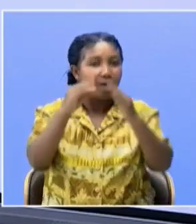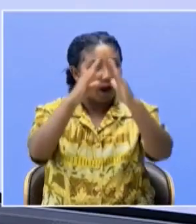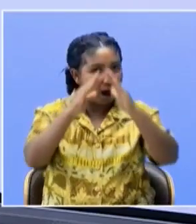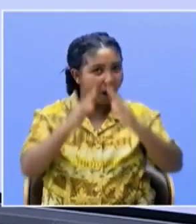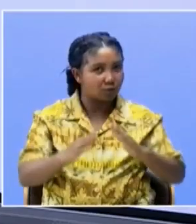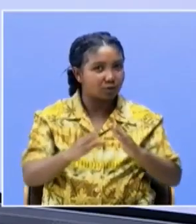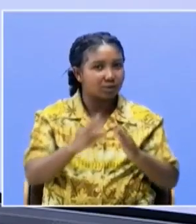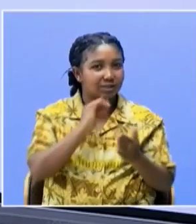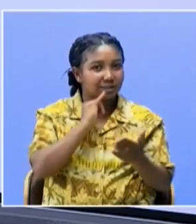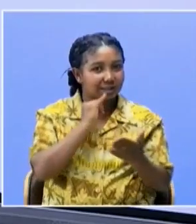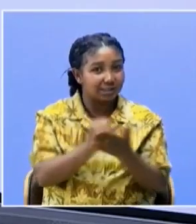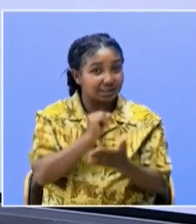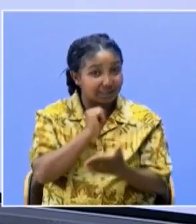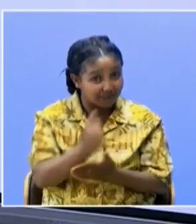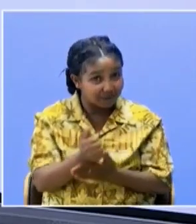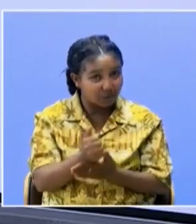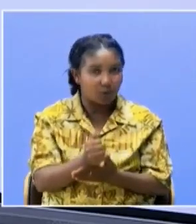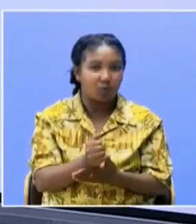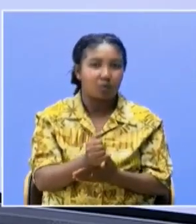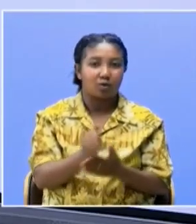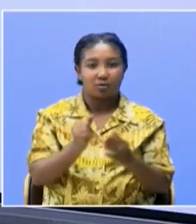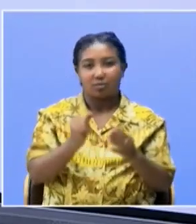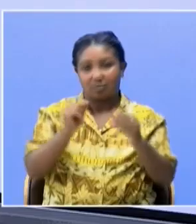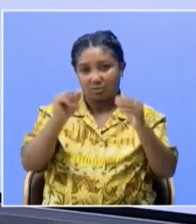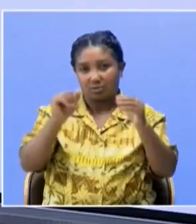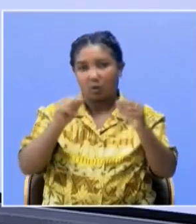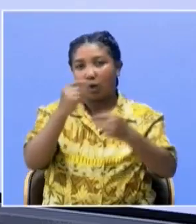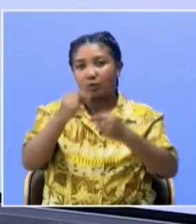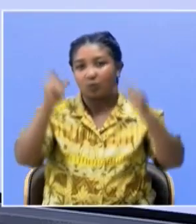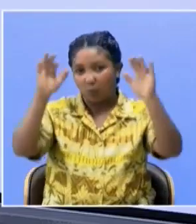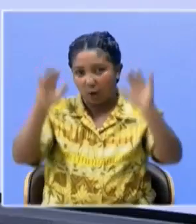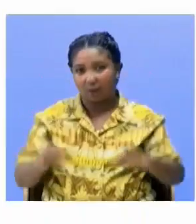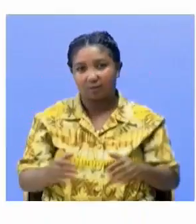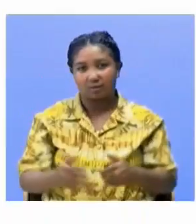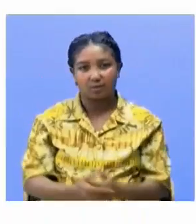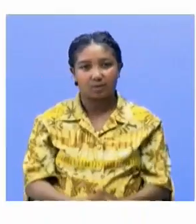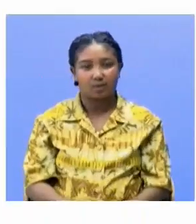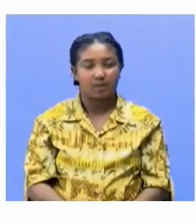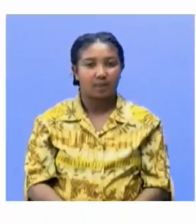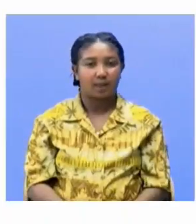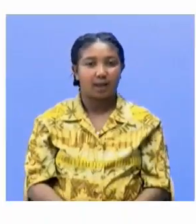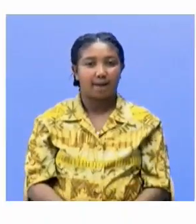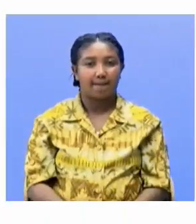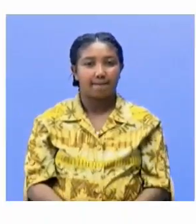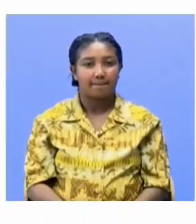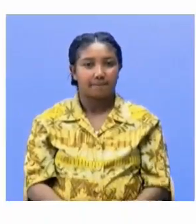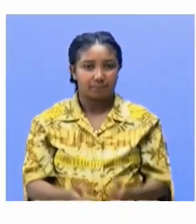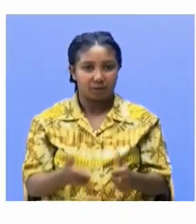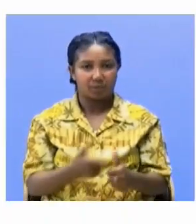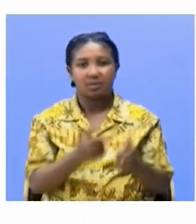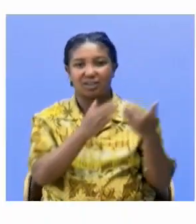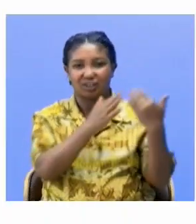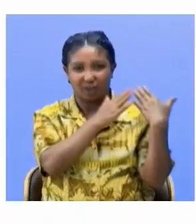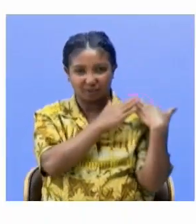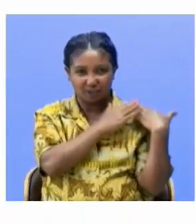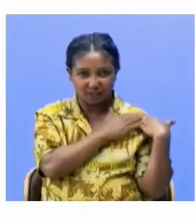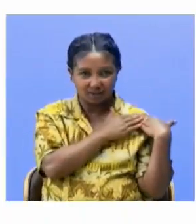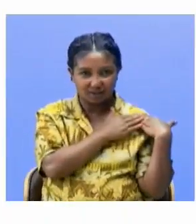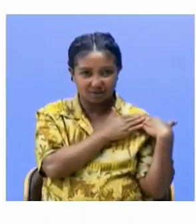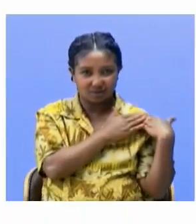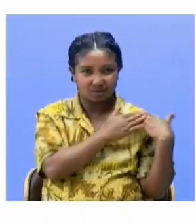is not or it isn't going to rain. Let's come here. Subject, yeah,